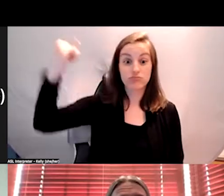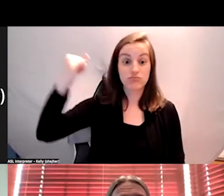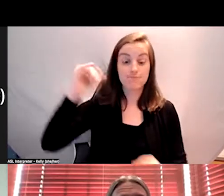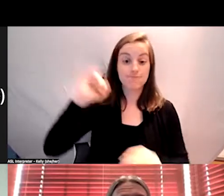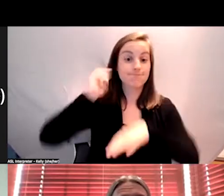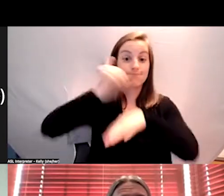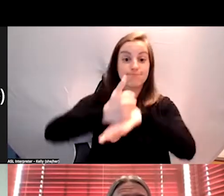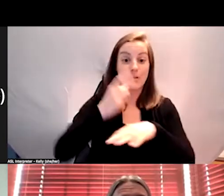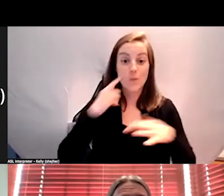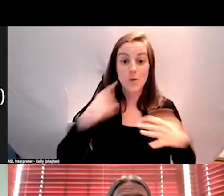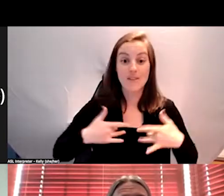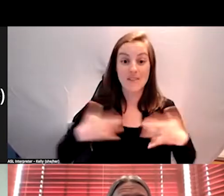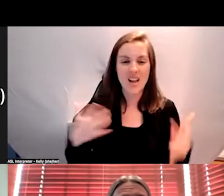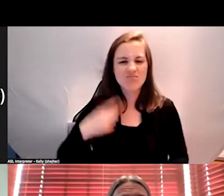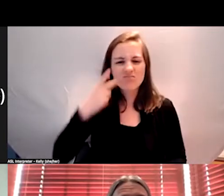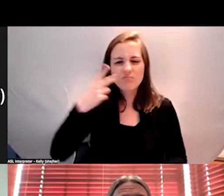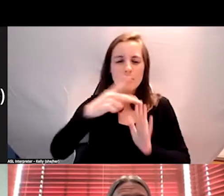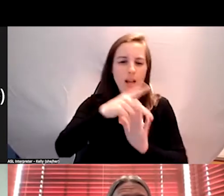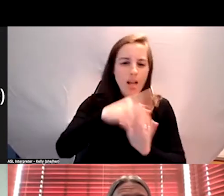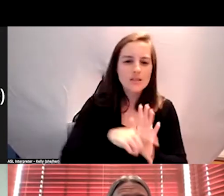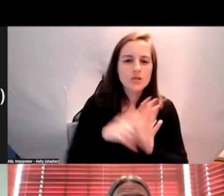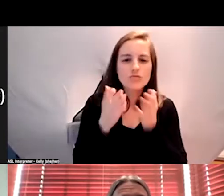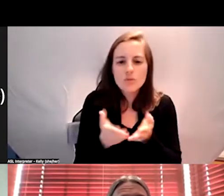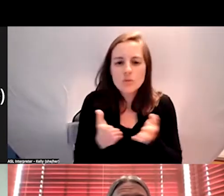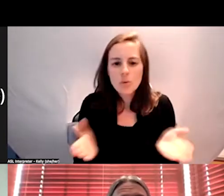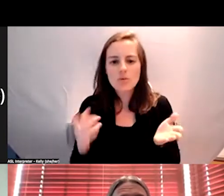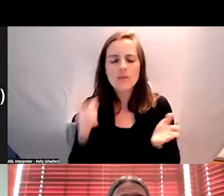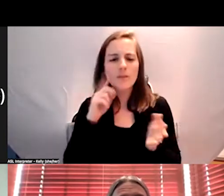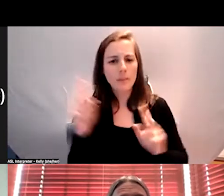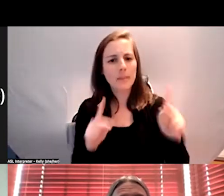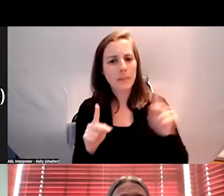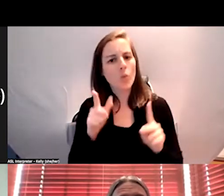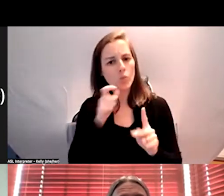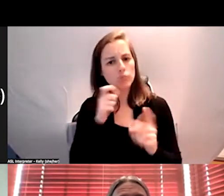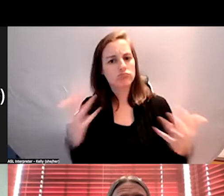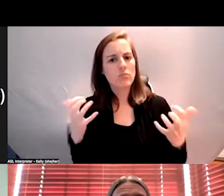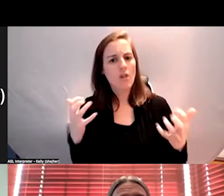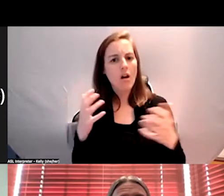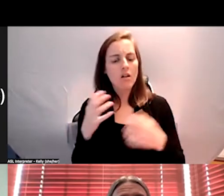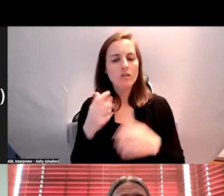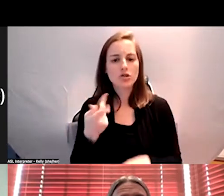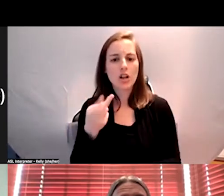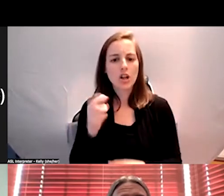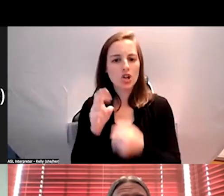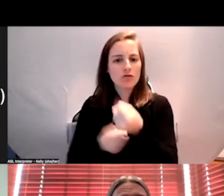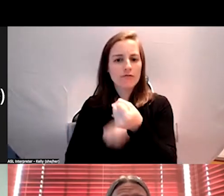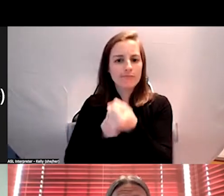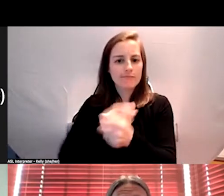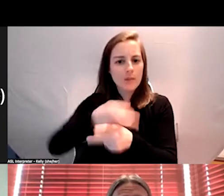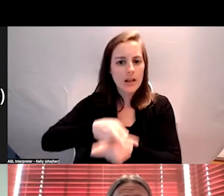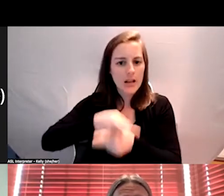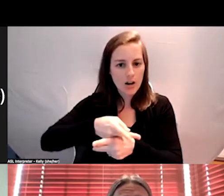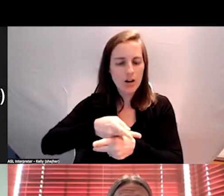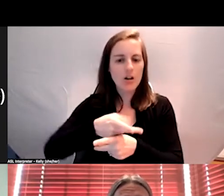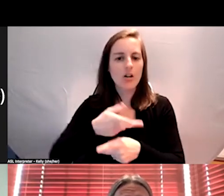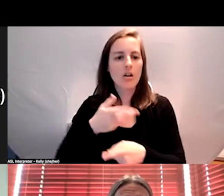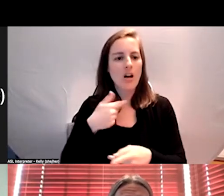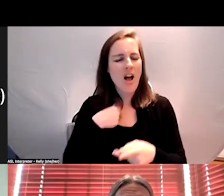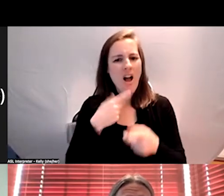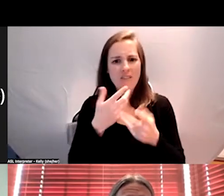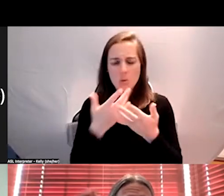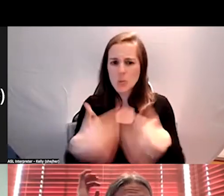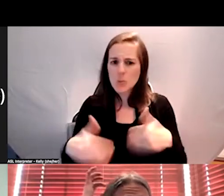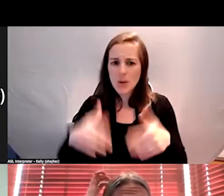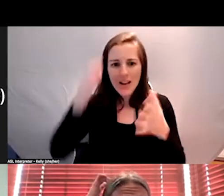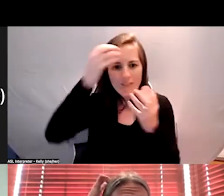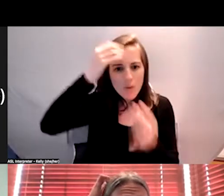started popping up here and there for people who have been seeking gender affirming care. And there's so much information, knowledge, and advice